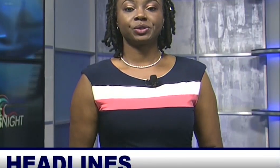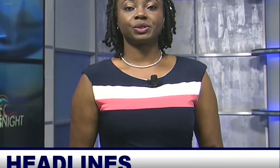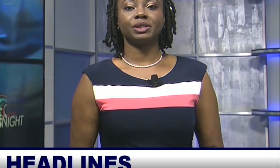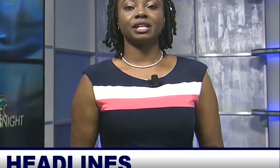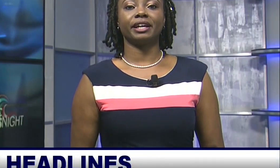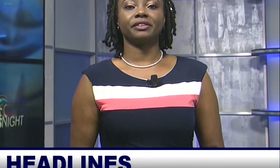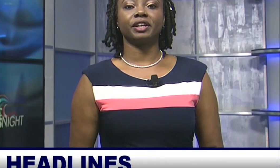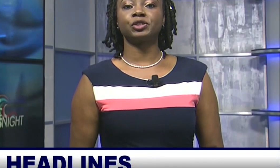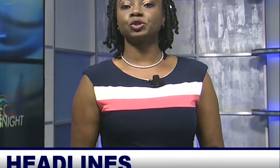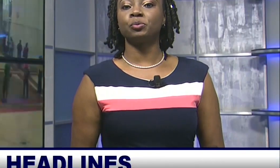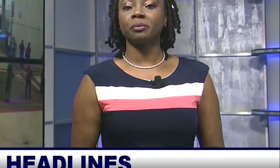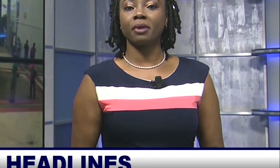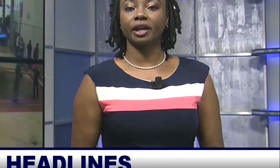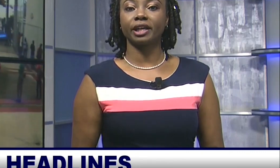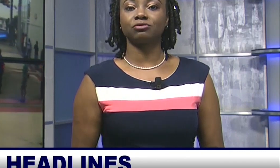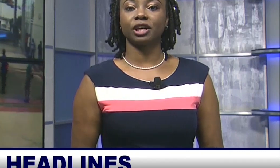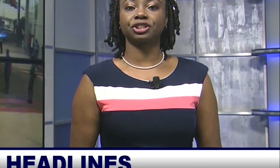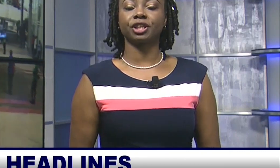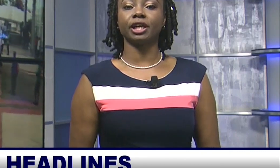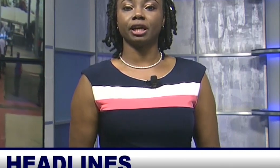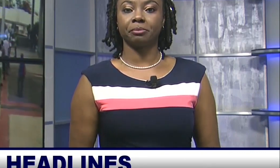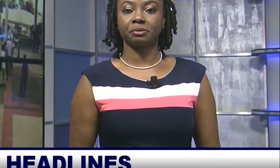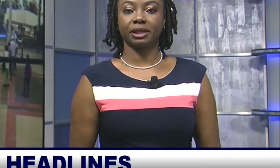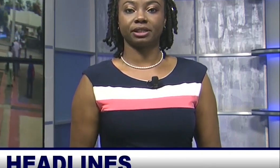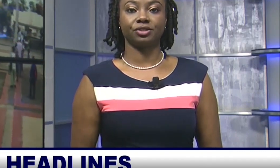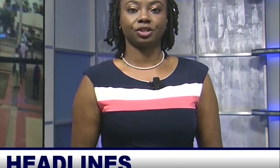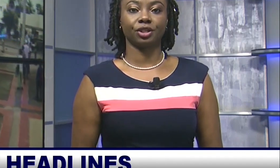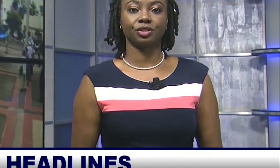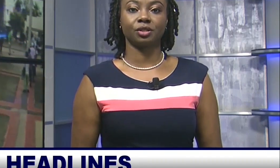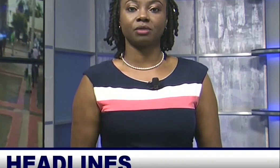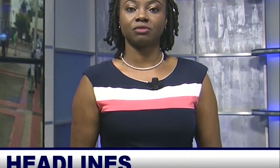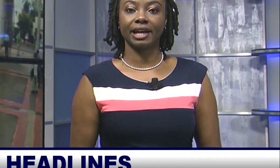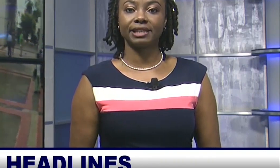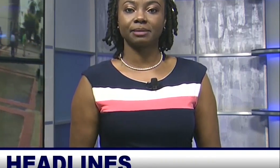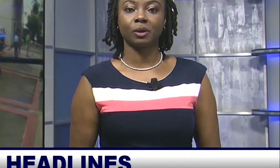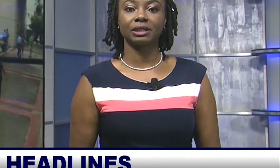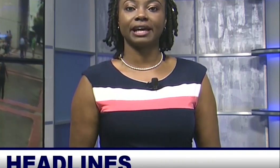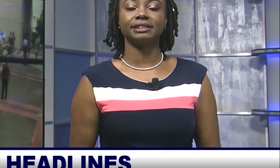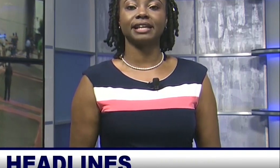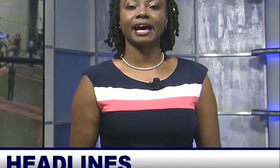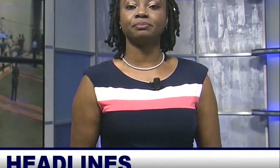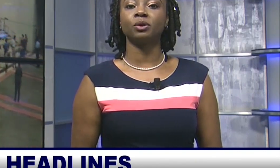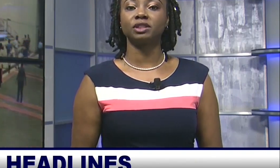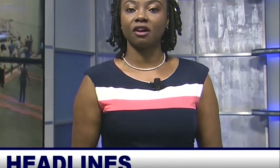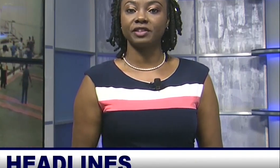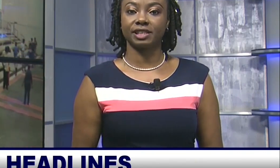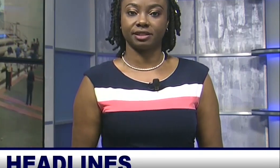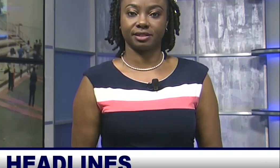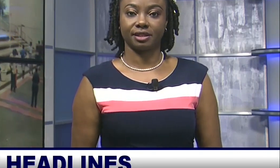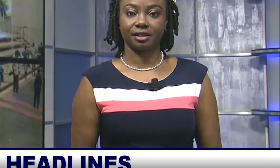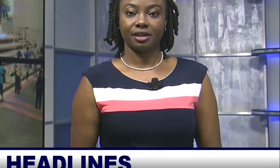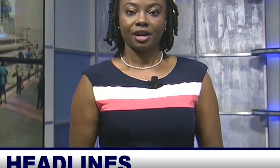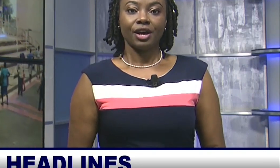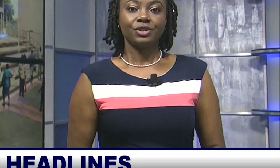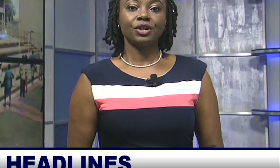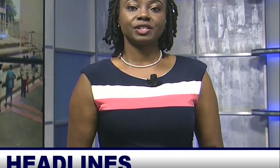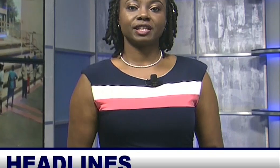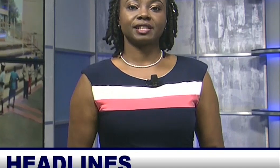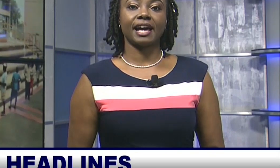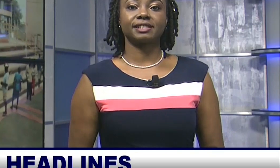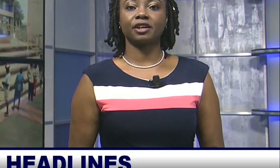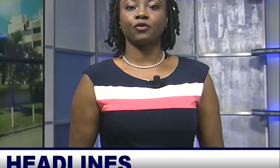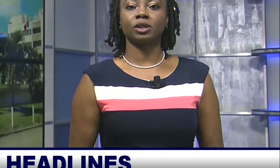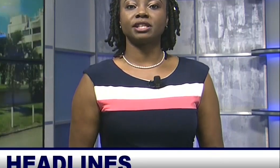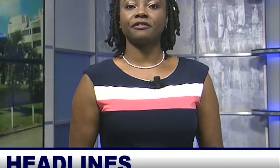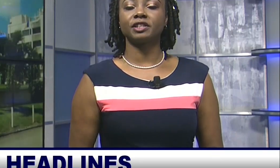In our news tonight, the supermarket rush curbed, but concerns arise about lines at post offices.